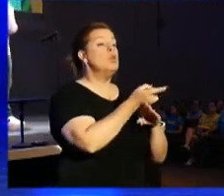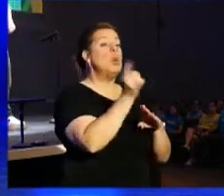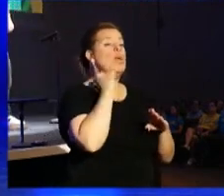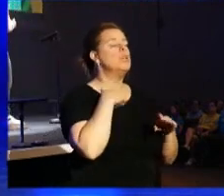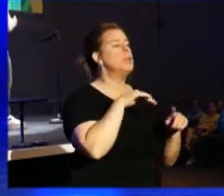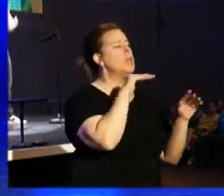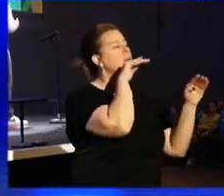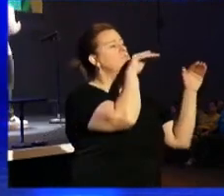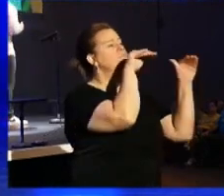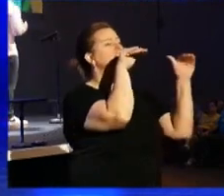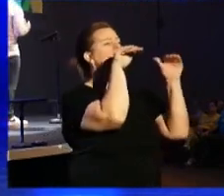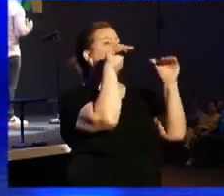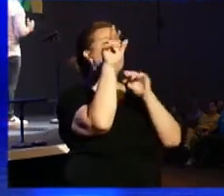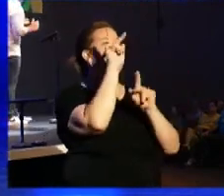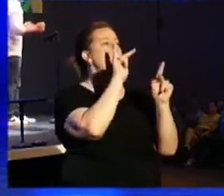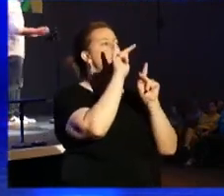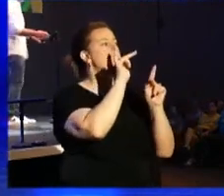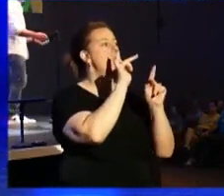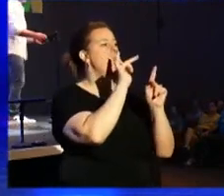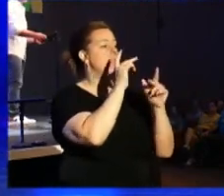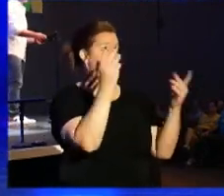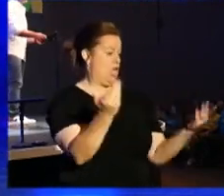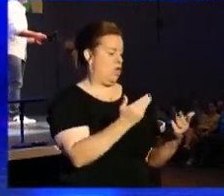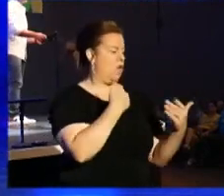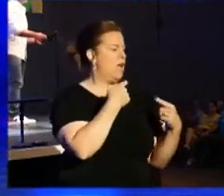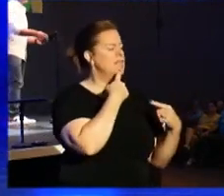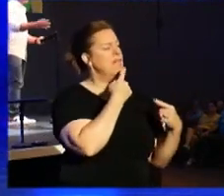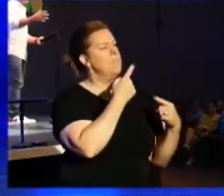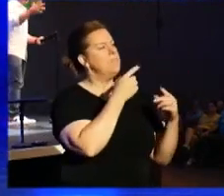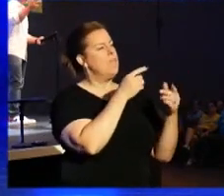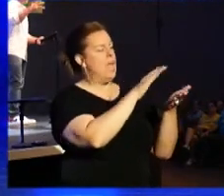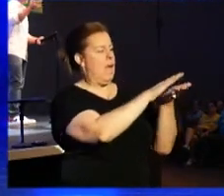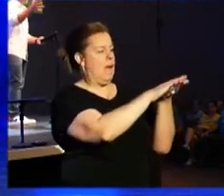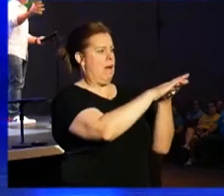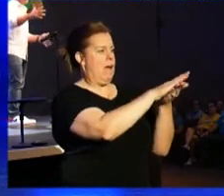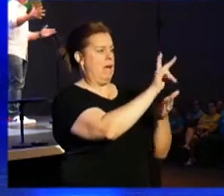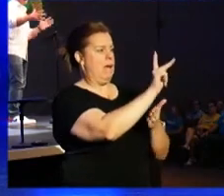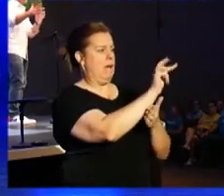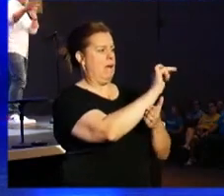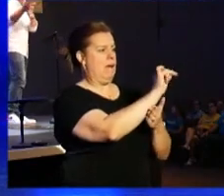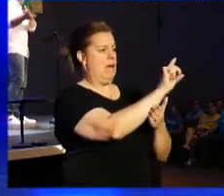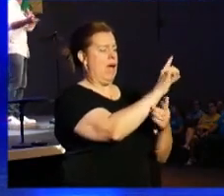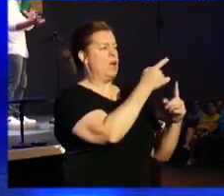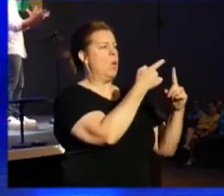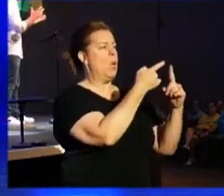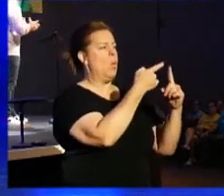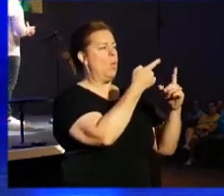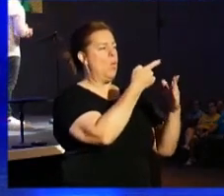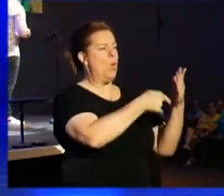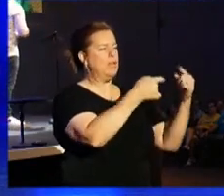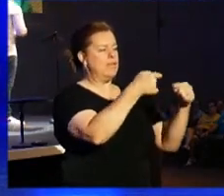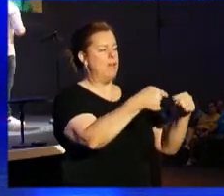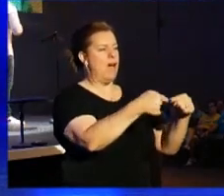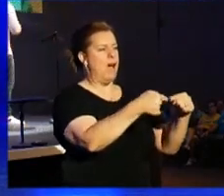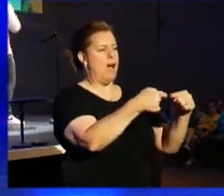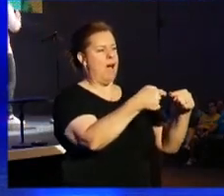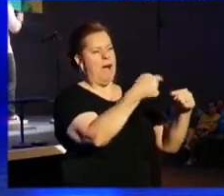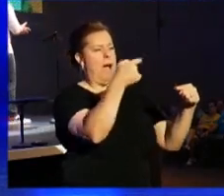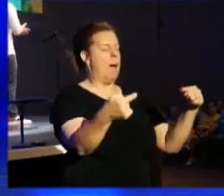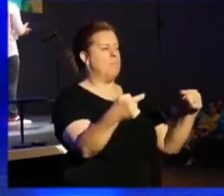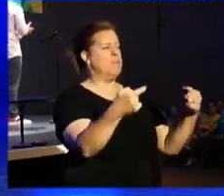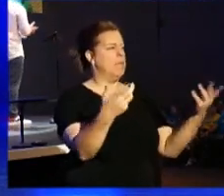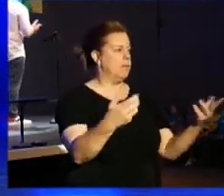people, hey, what do you think the opposite of kindness is? Because when we talk about being nice, the opposite of nice is being mean. But what's the